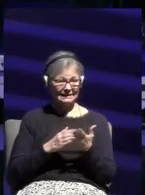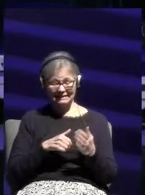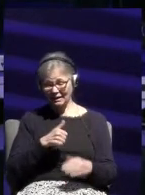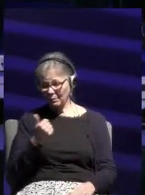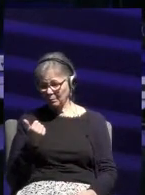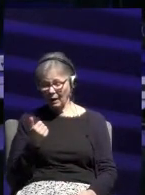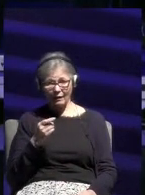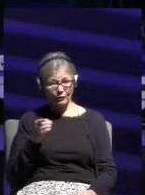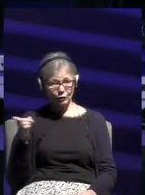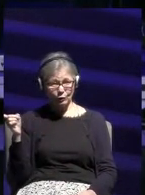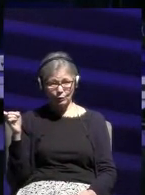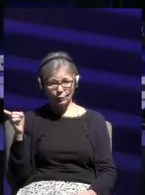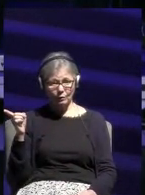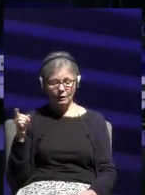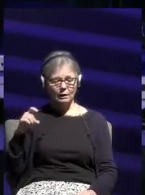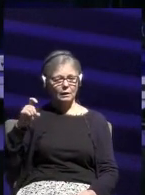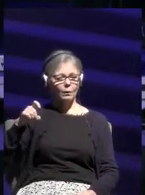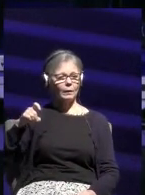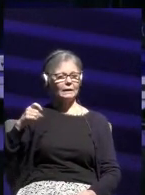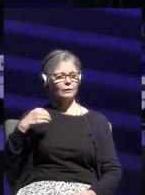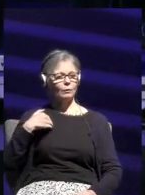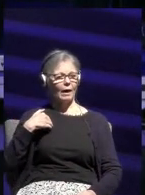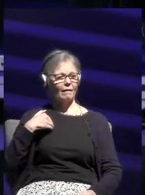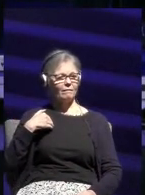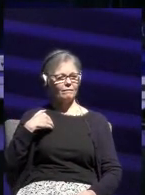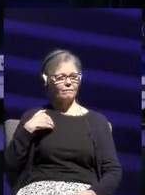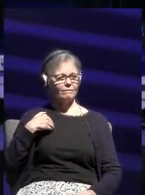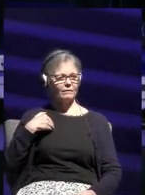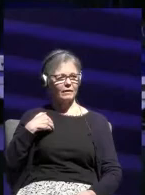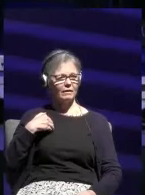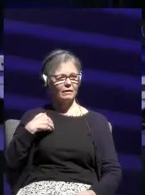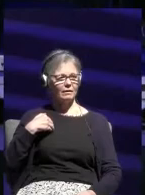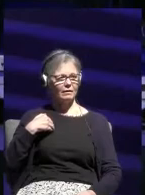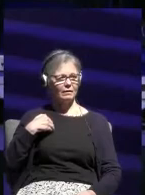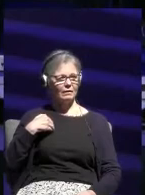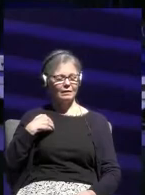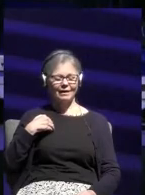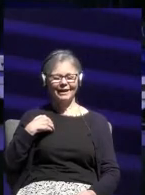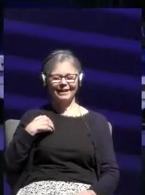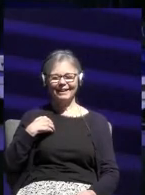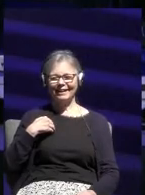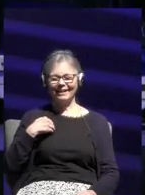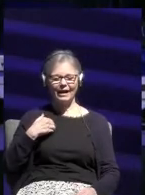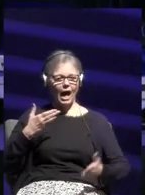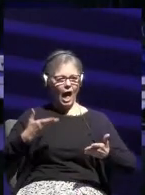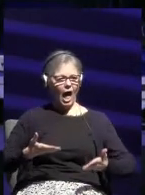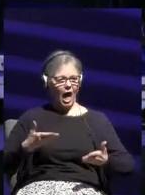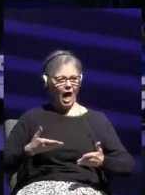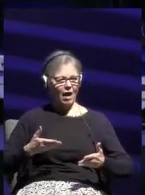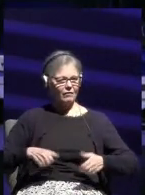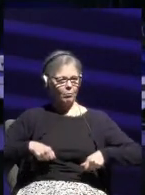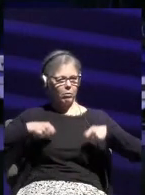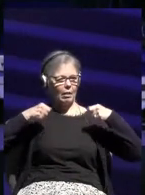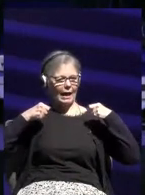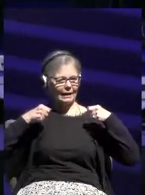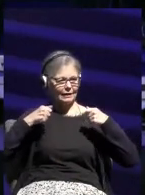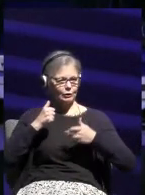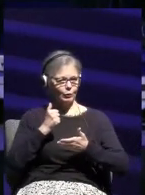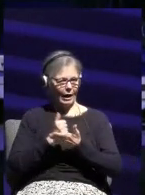Some of us, we need to have the proverbial weighted blanket on us to feel something.